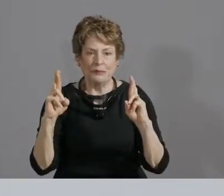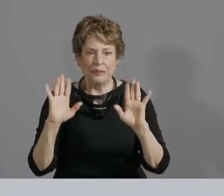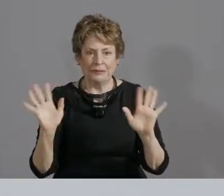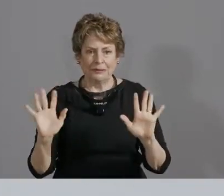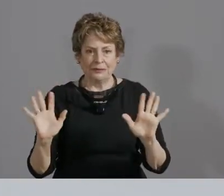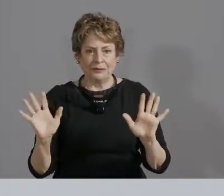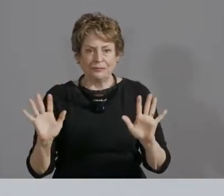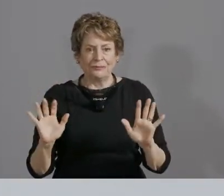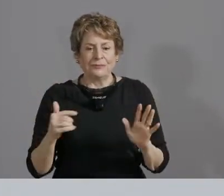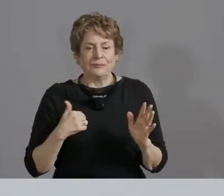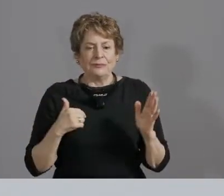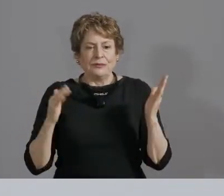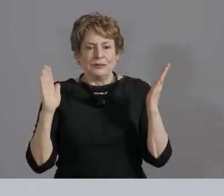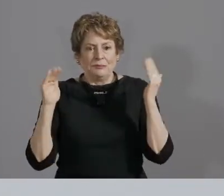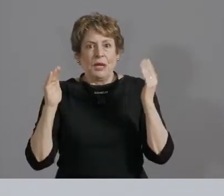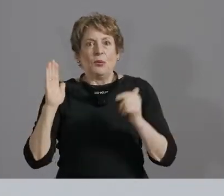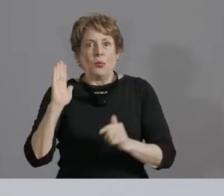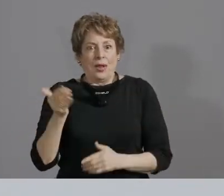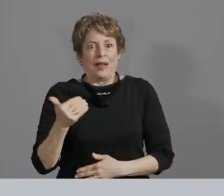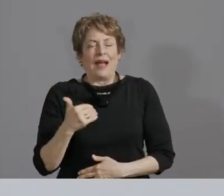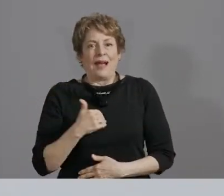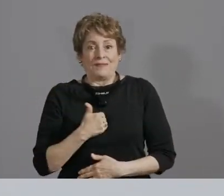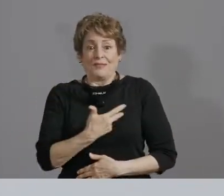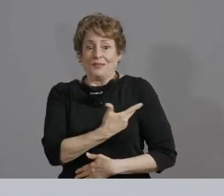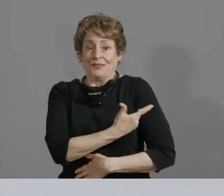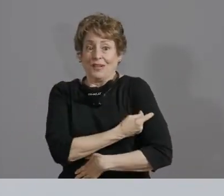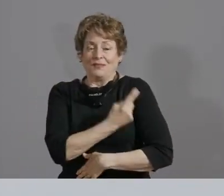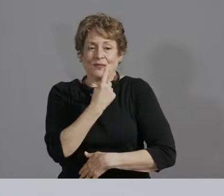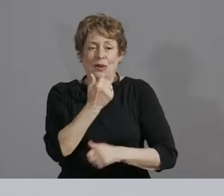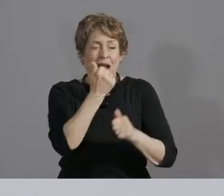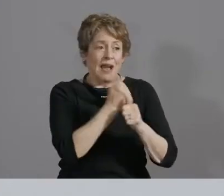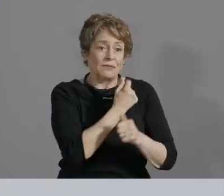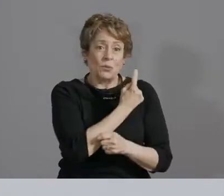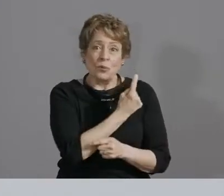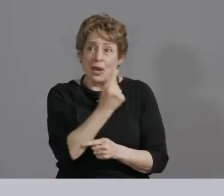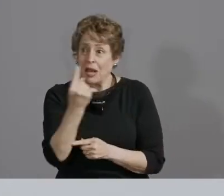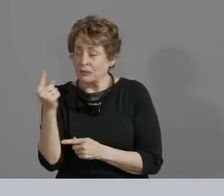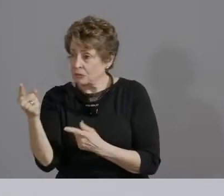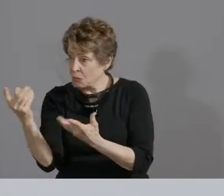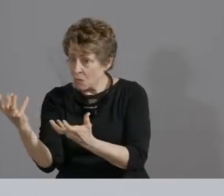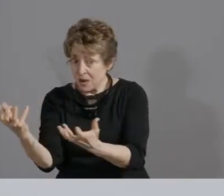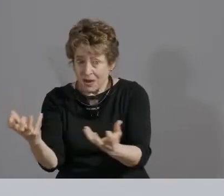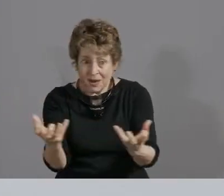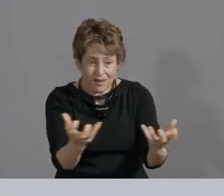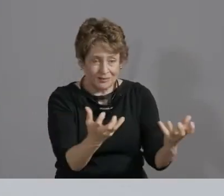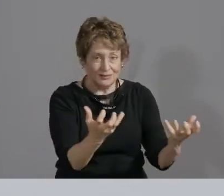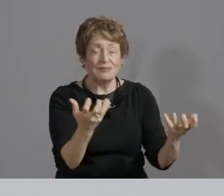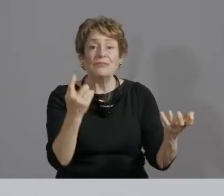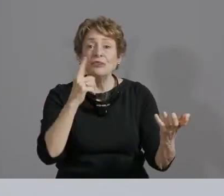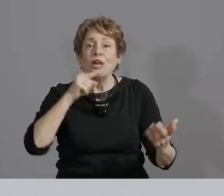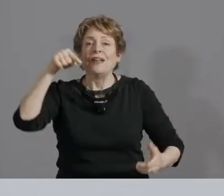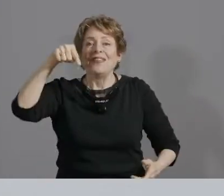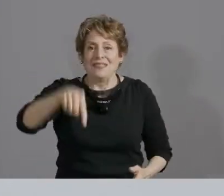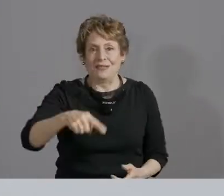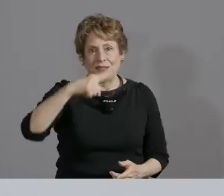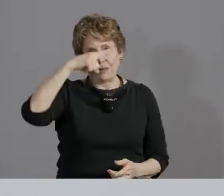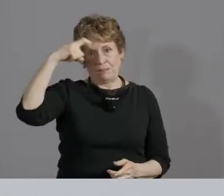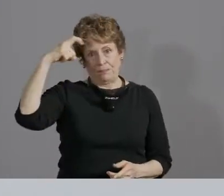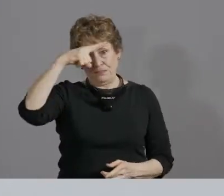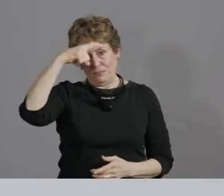everybody who wants it by the summer. And that could change based on